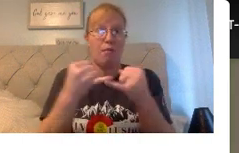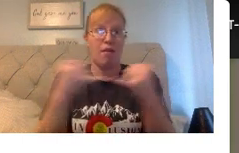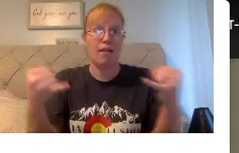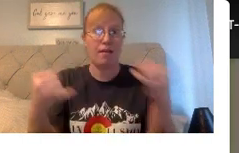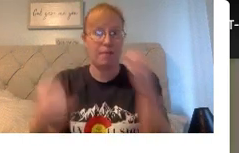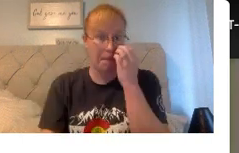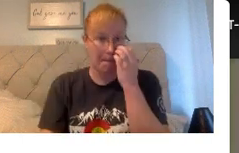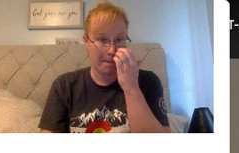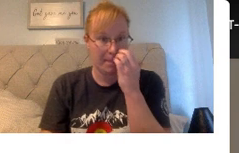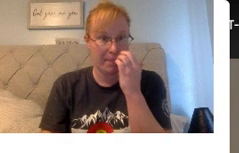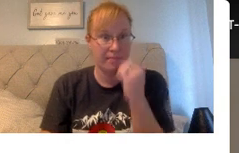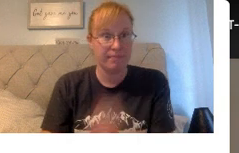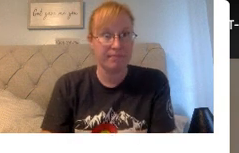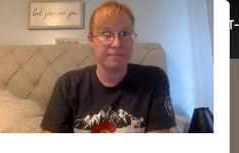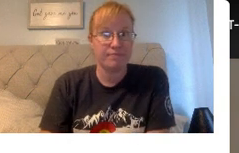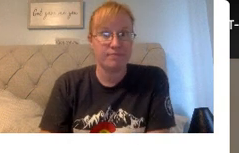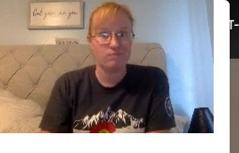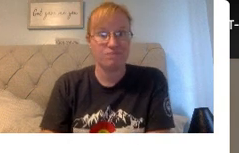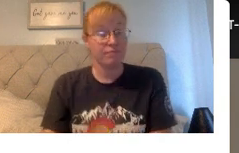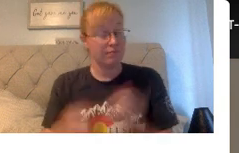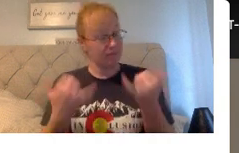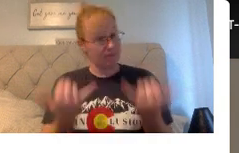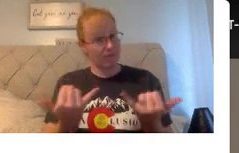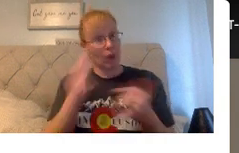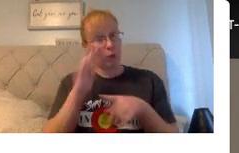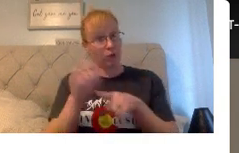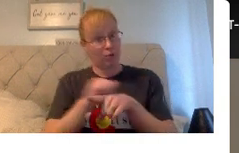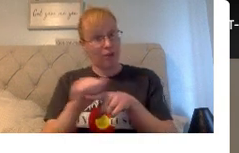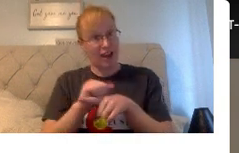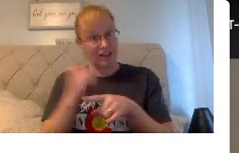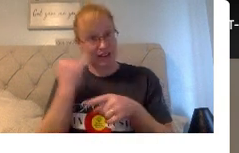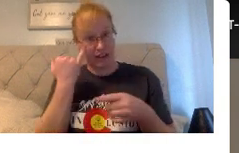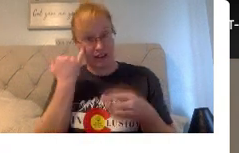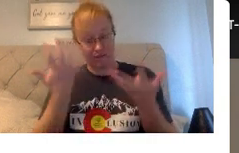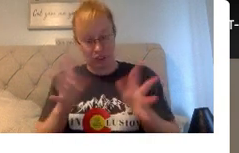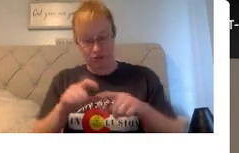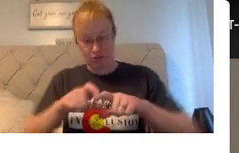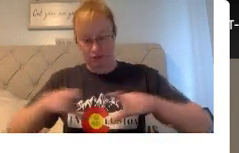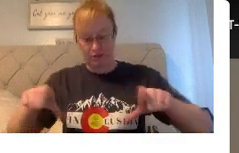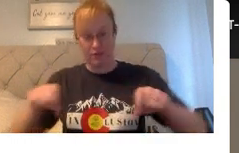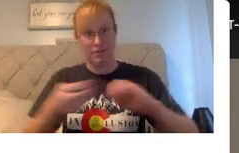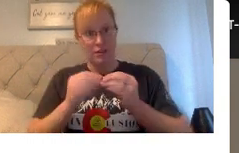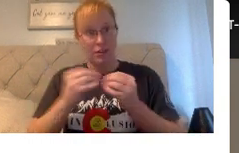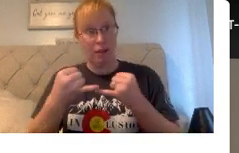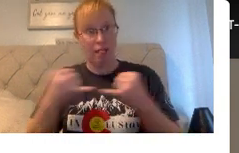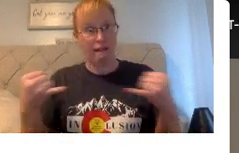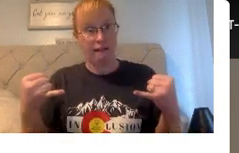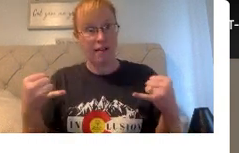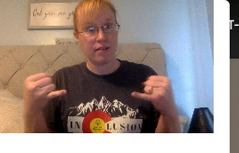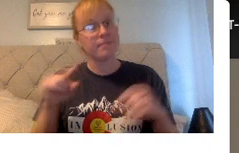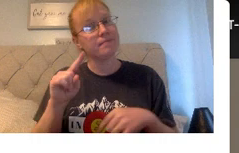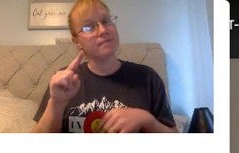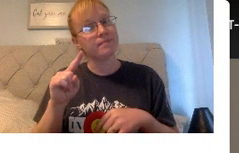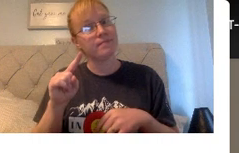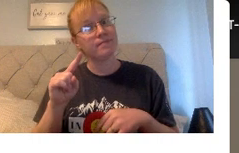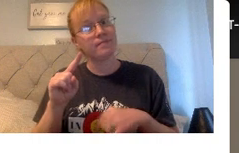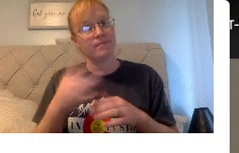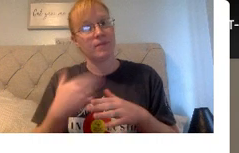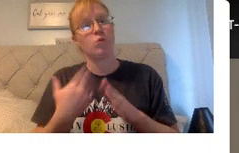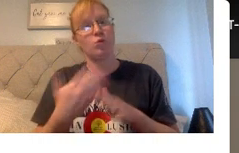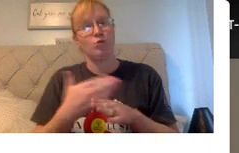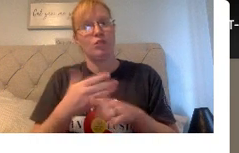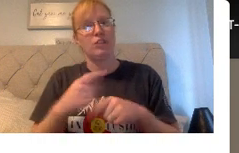All right, glad you have your number line. Now we're going to go ahead and get started. Let's see, for our first, oh, let me share the